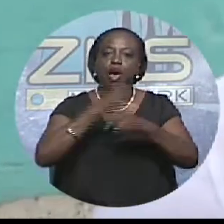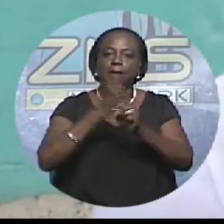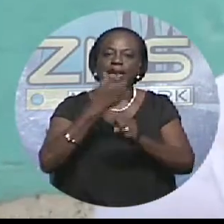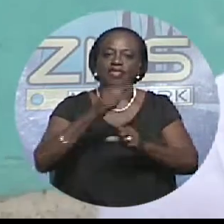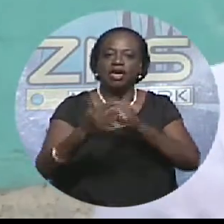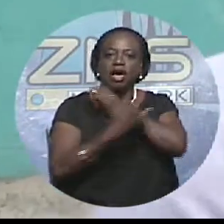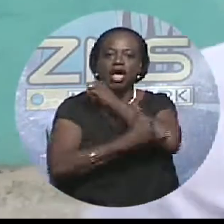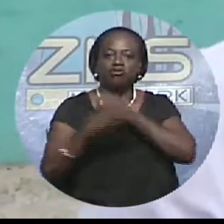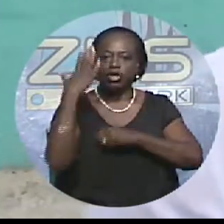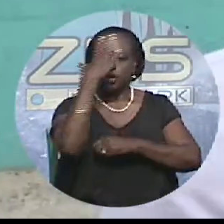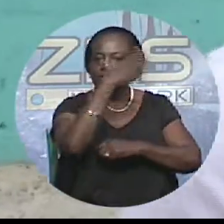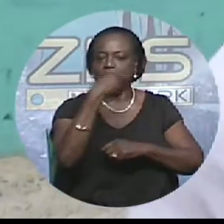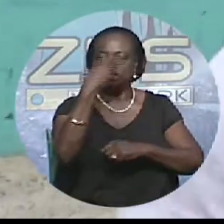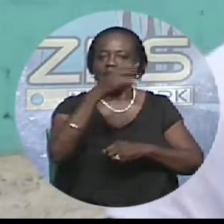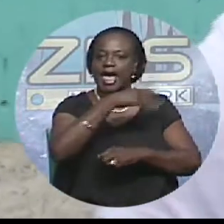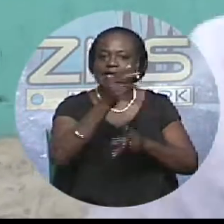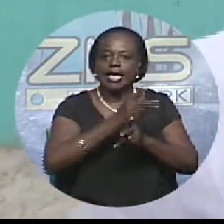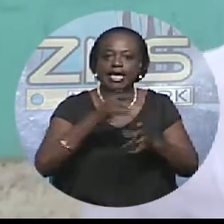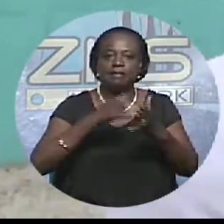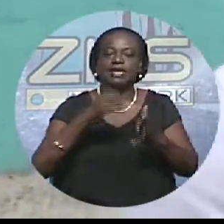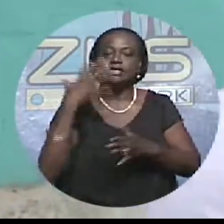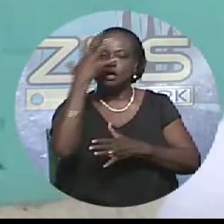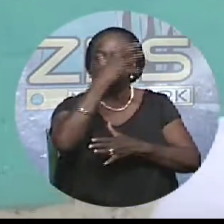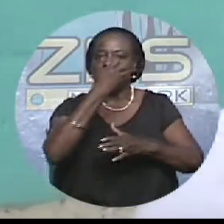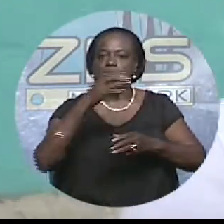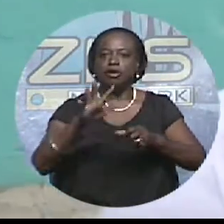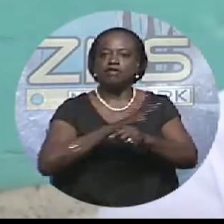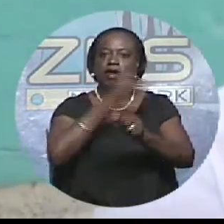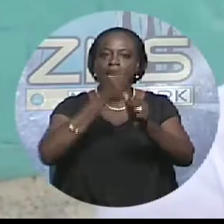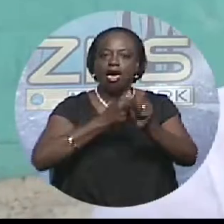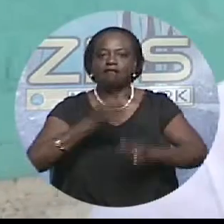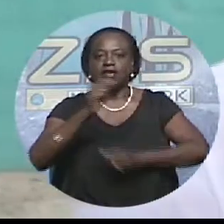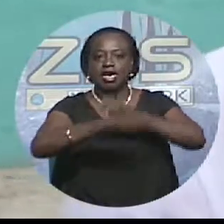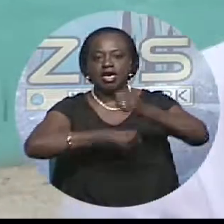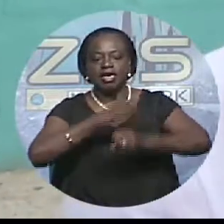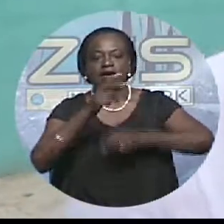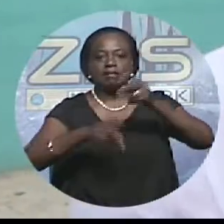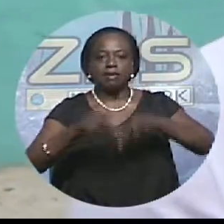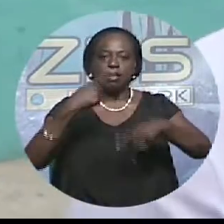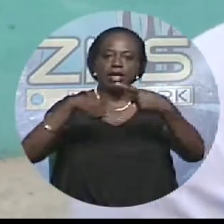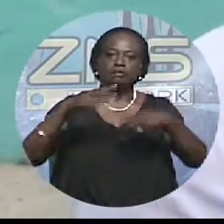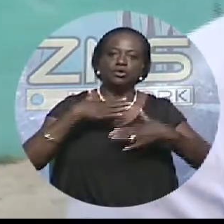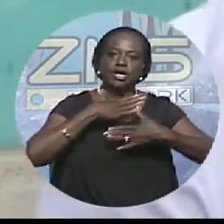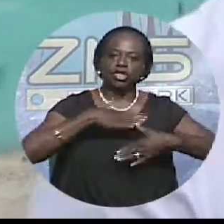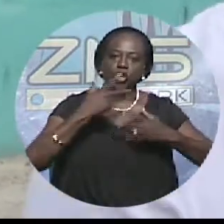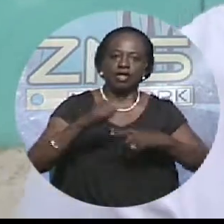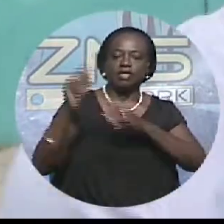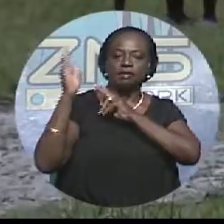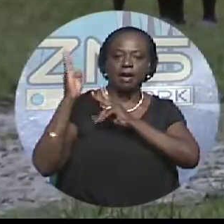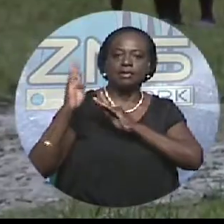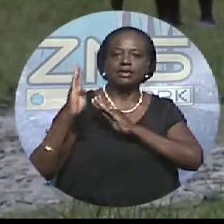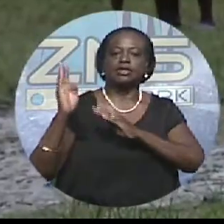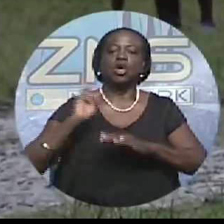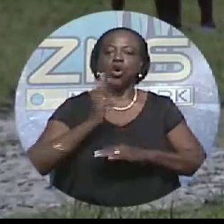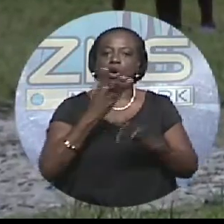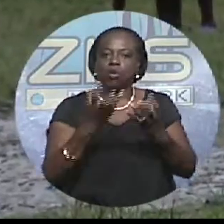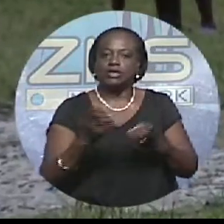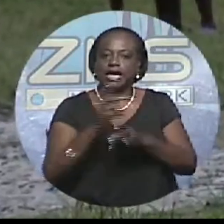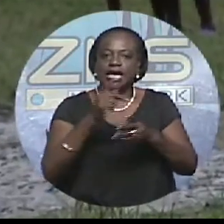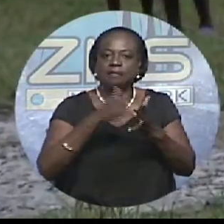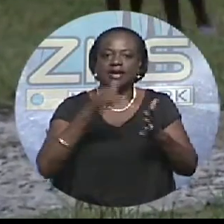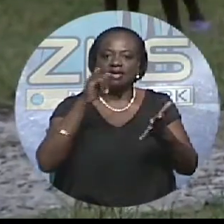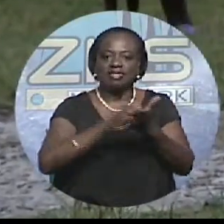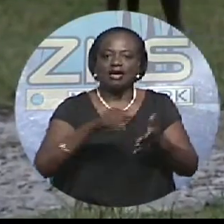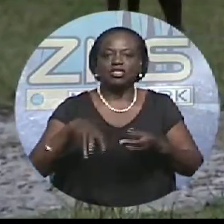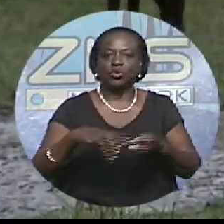that come every year to enjoy the Bahamas, and we want to make sure that we keep it that way for a long time to come. Frederick Marshall is a